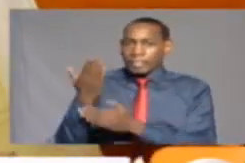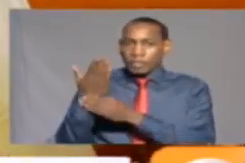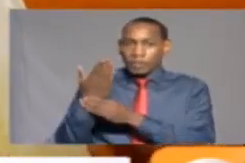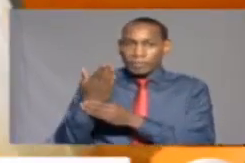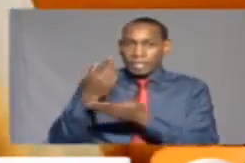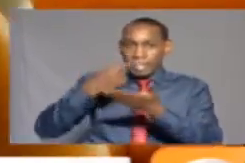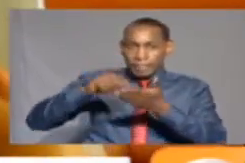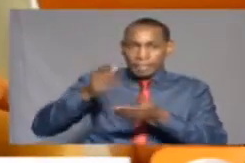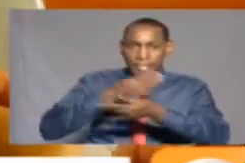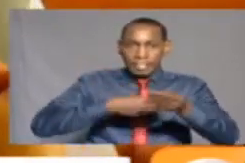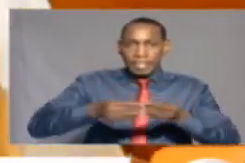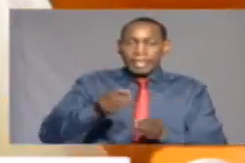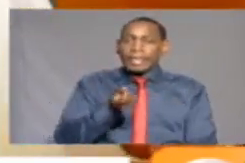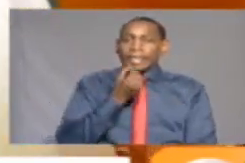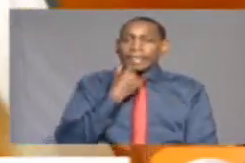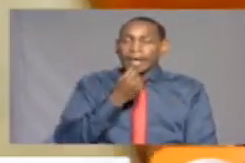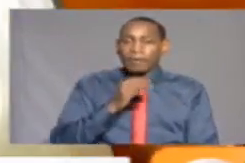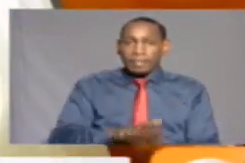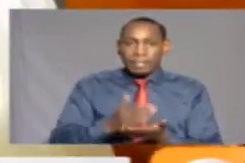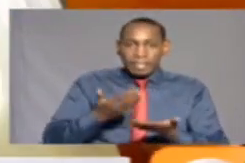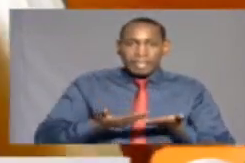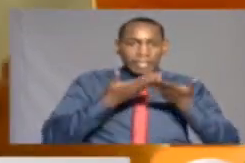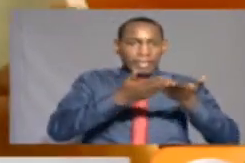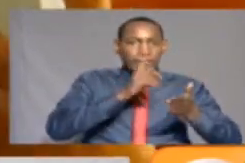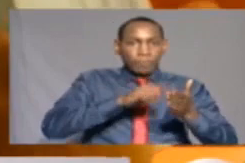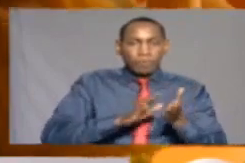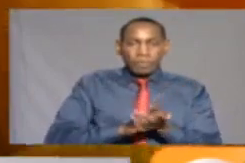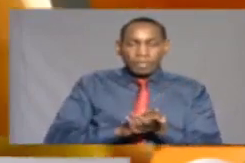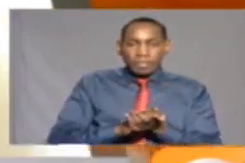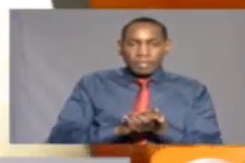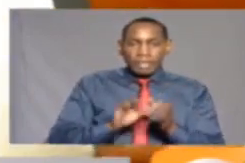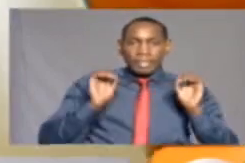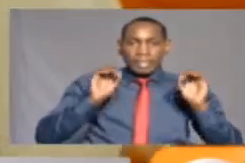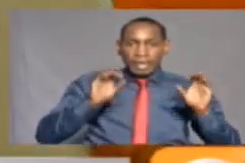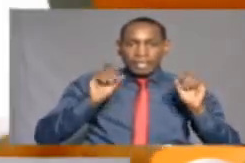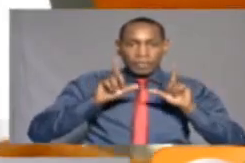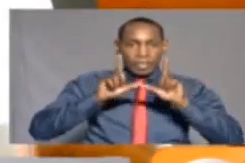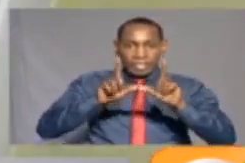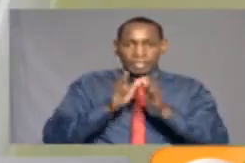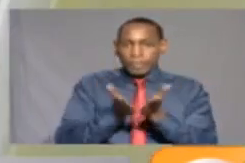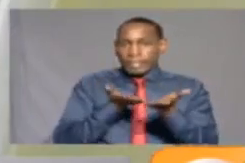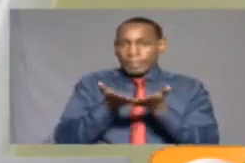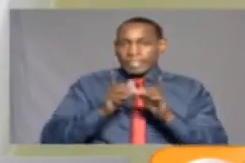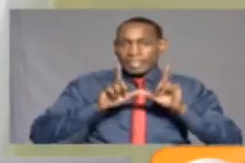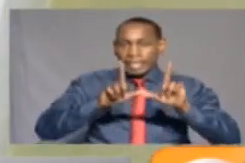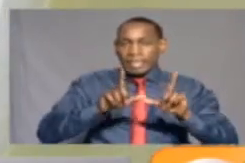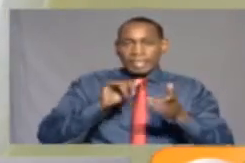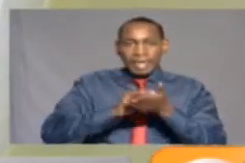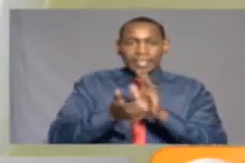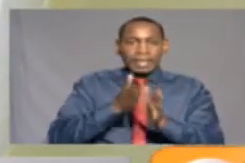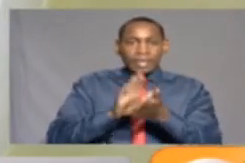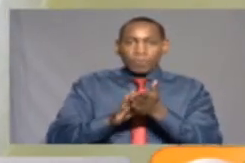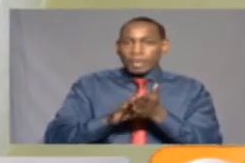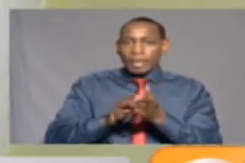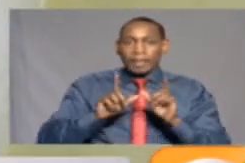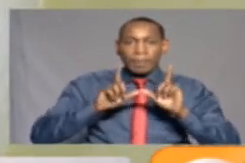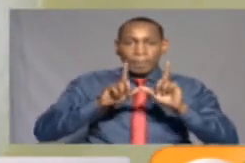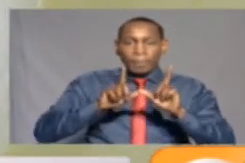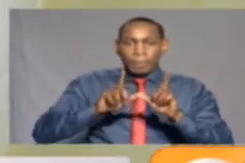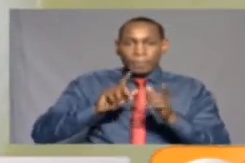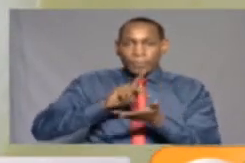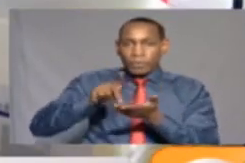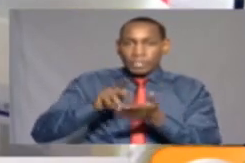her to sell the herbal medication. What she presented was city-county licenses and a business permit, but none from the Pharmacy and Poisons